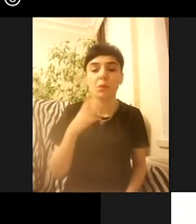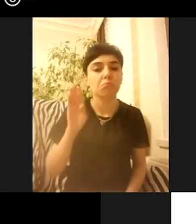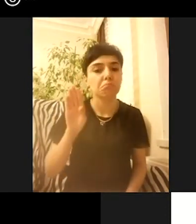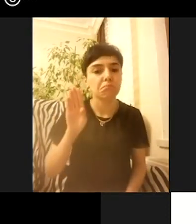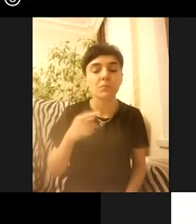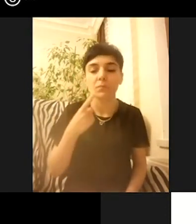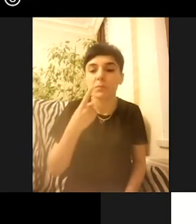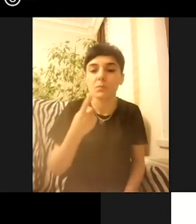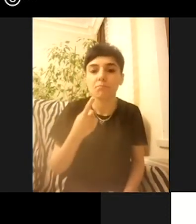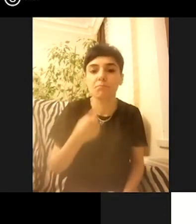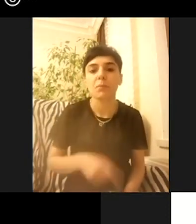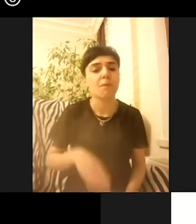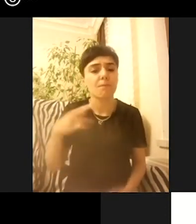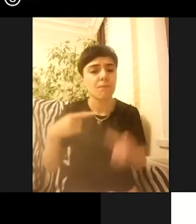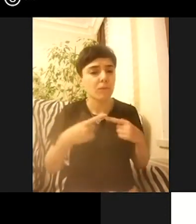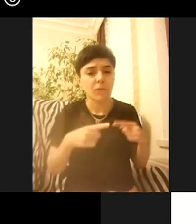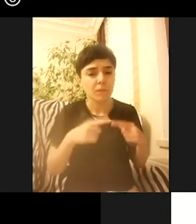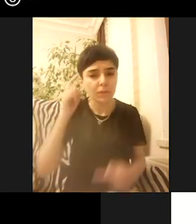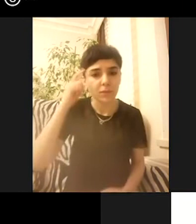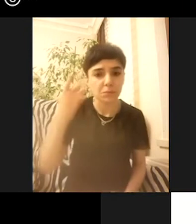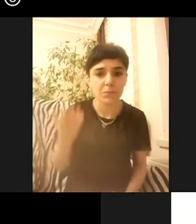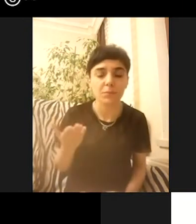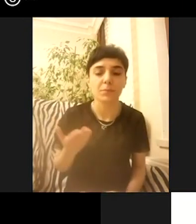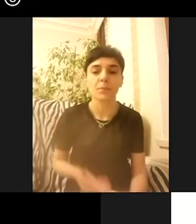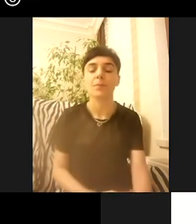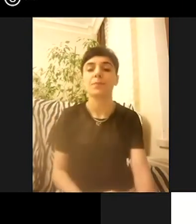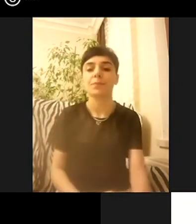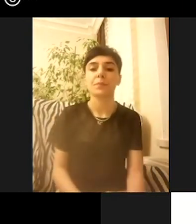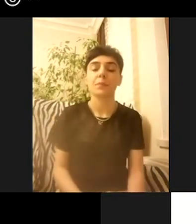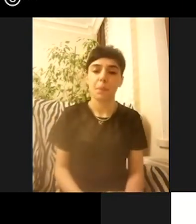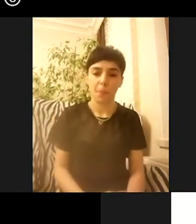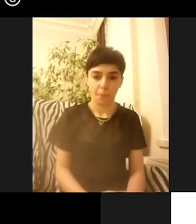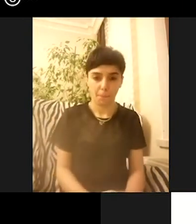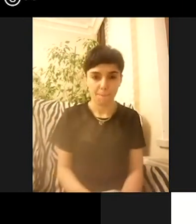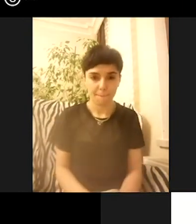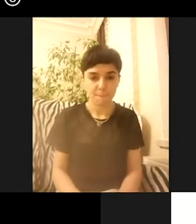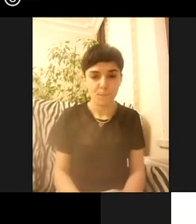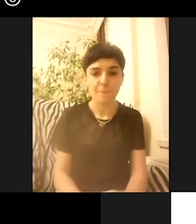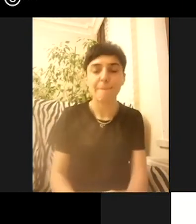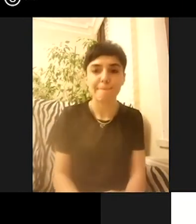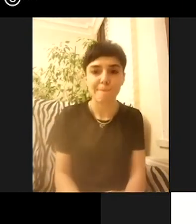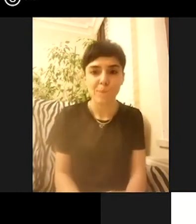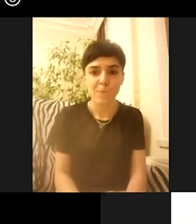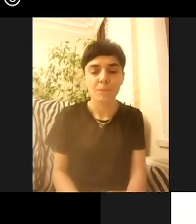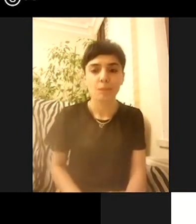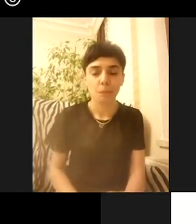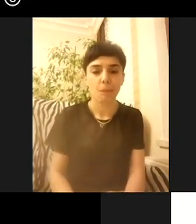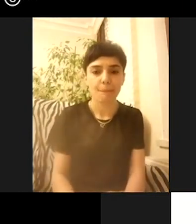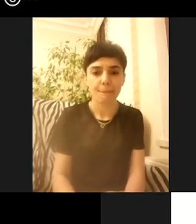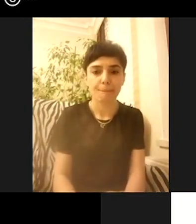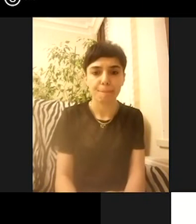I because I almost cannot say those things anymore, because for